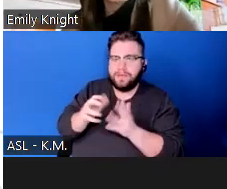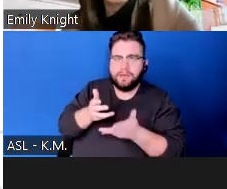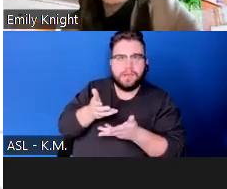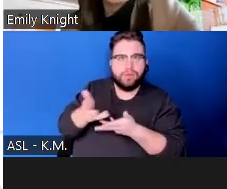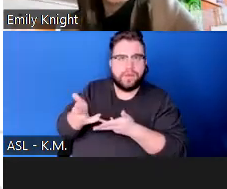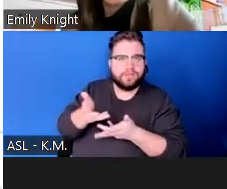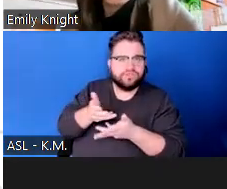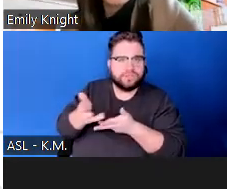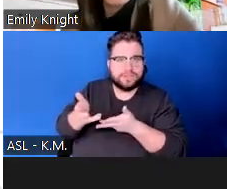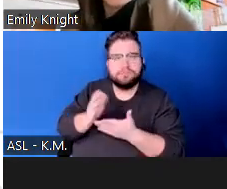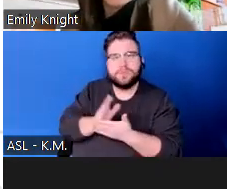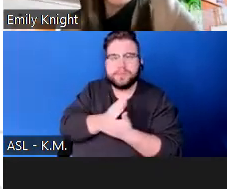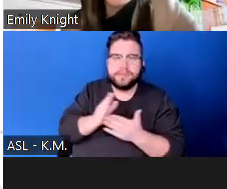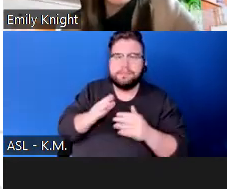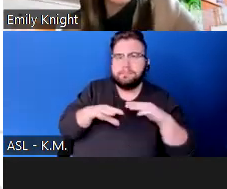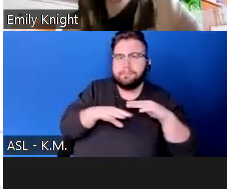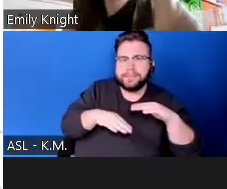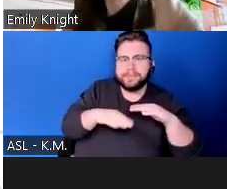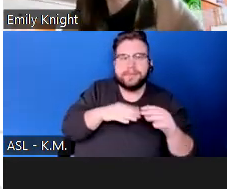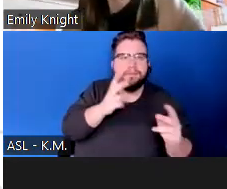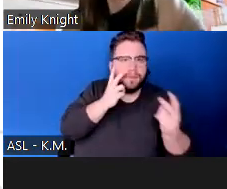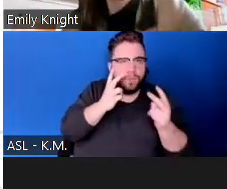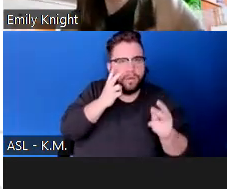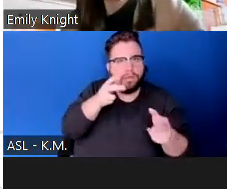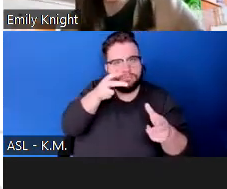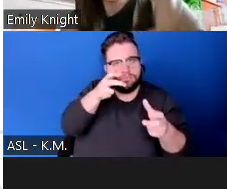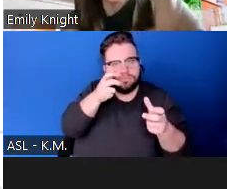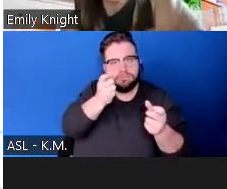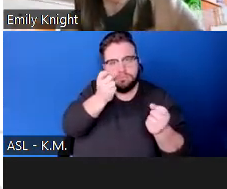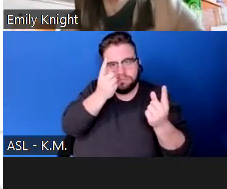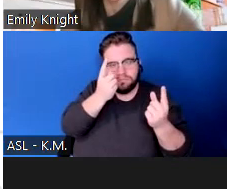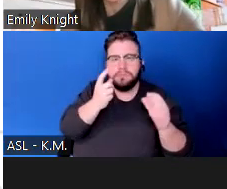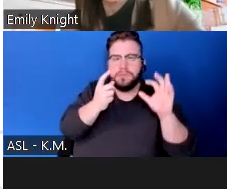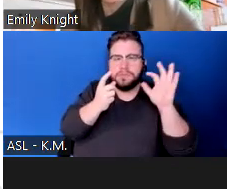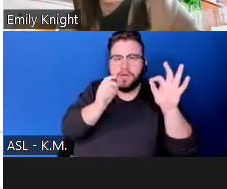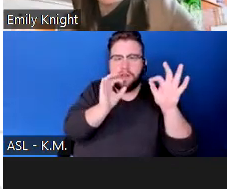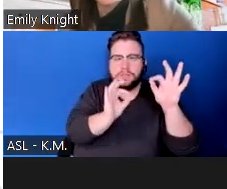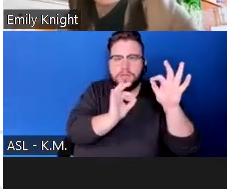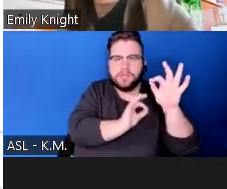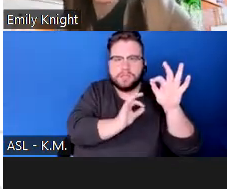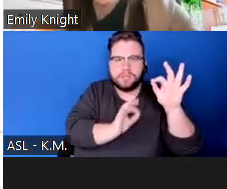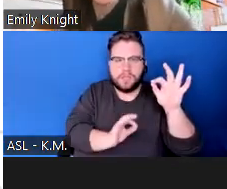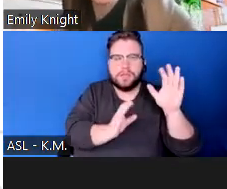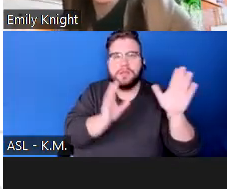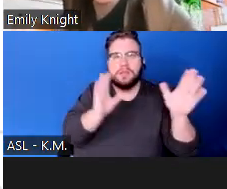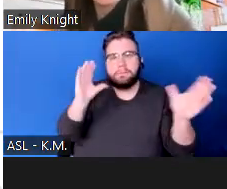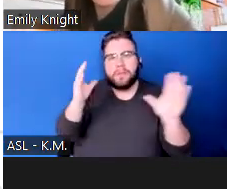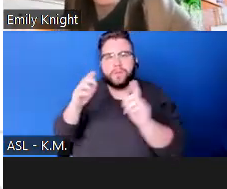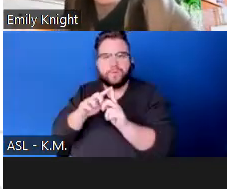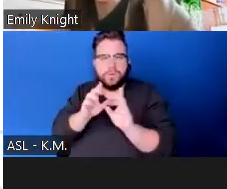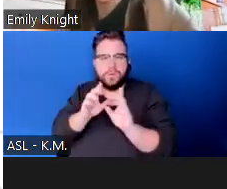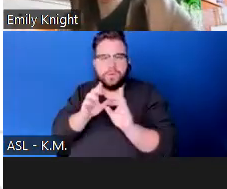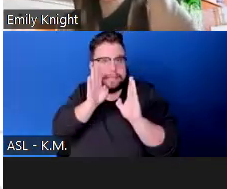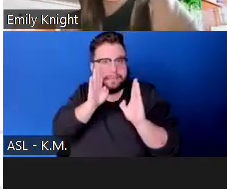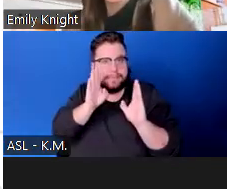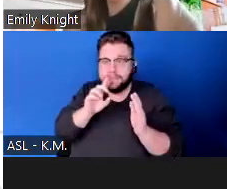very basic visual processing of dots and attention are very important in autism. But beyond that, there